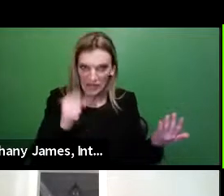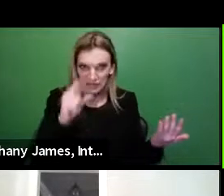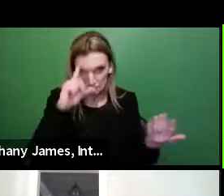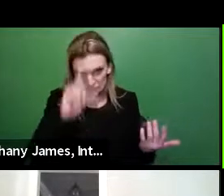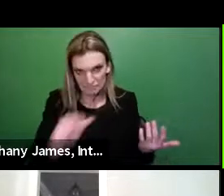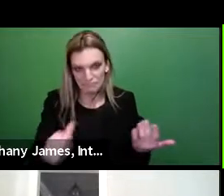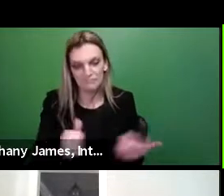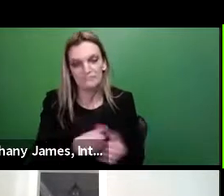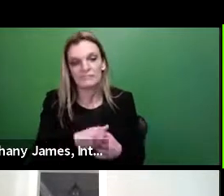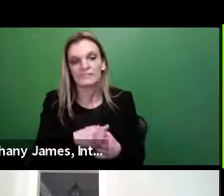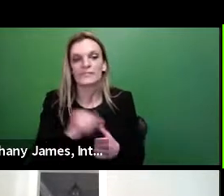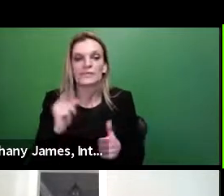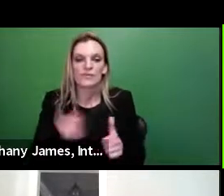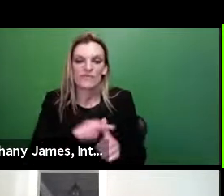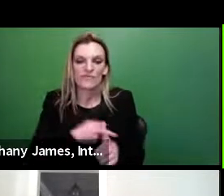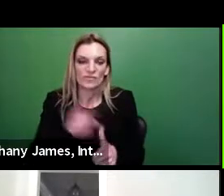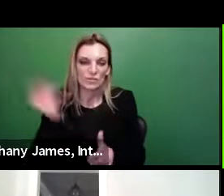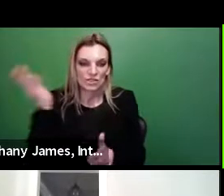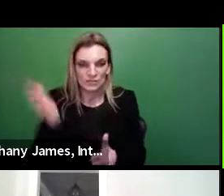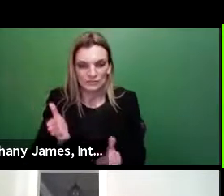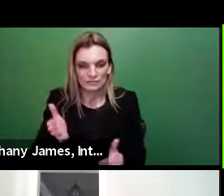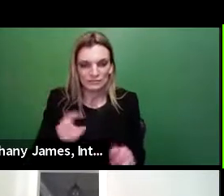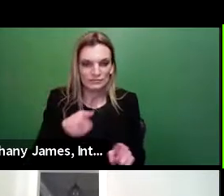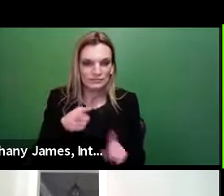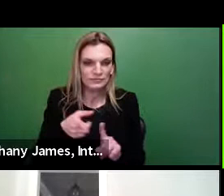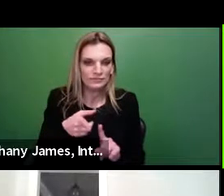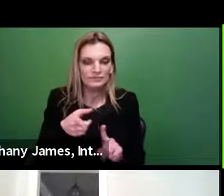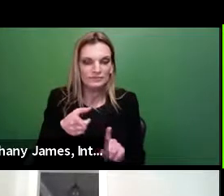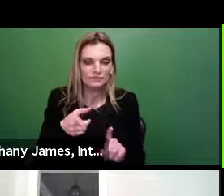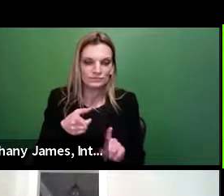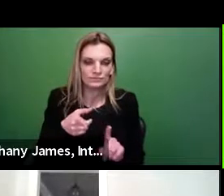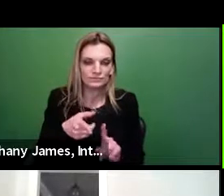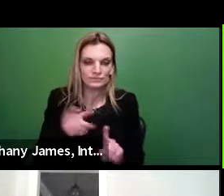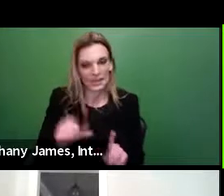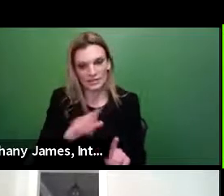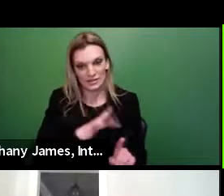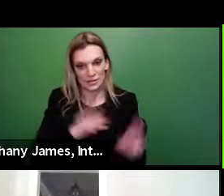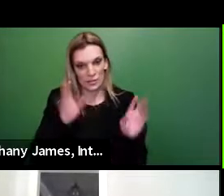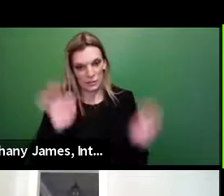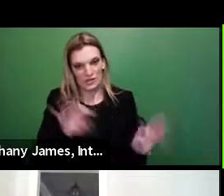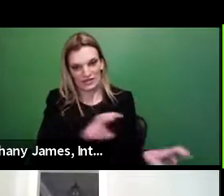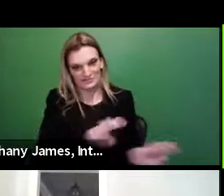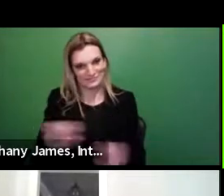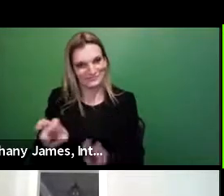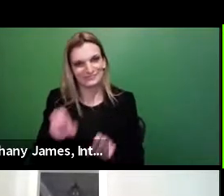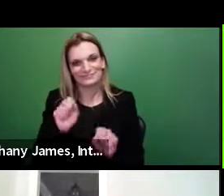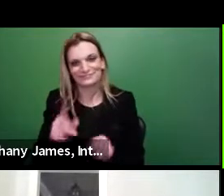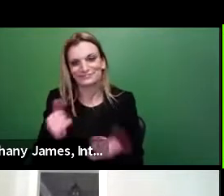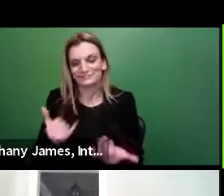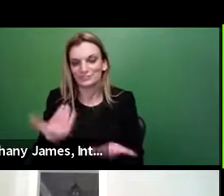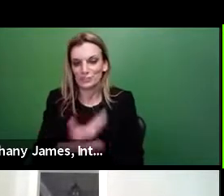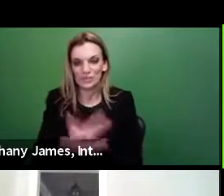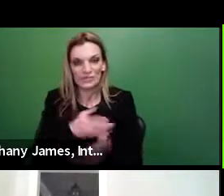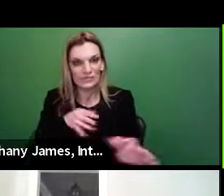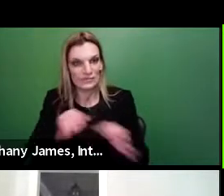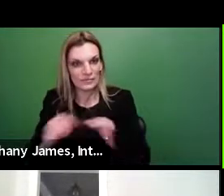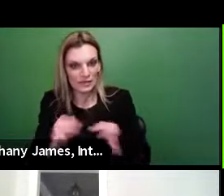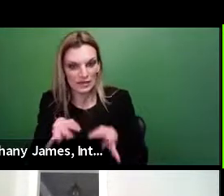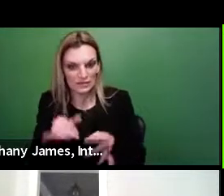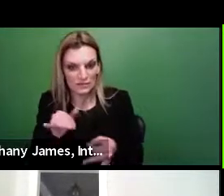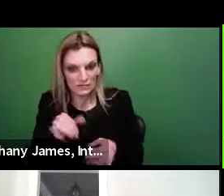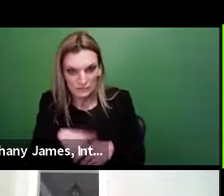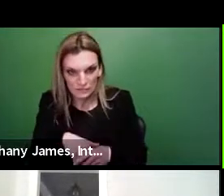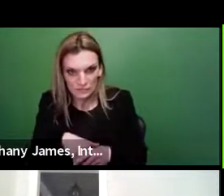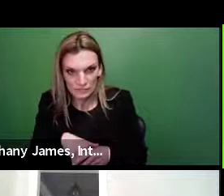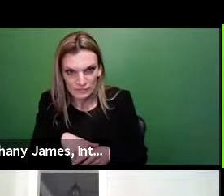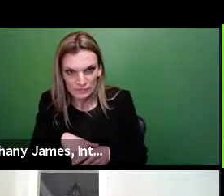first presentation, which is segues nicely from the presentations we've just had, is a brief update on the enumeration study. And